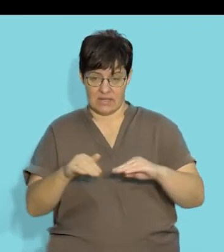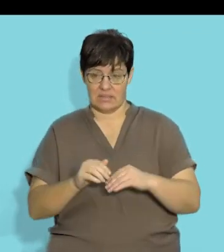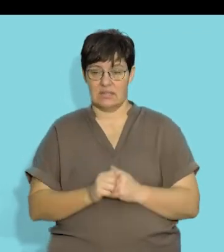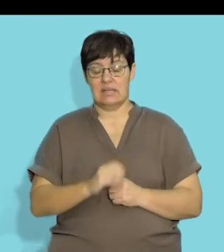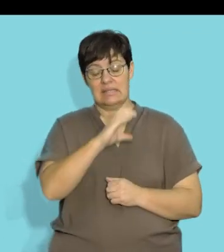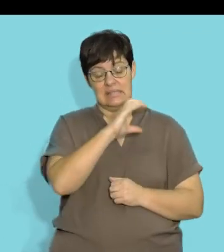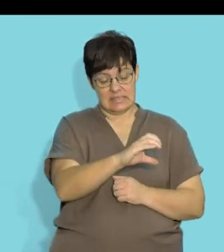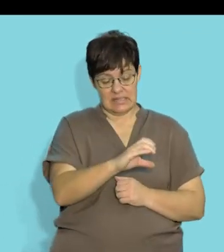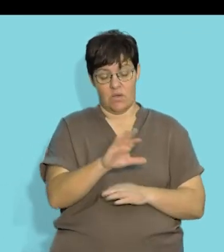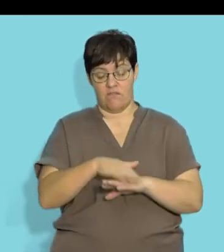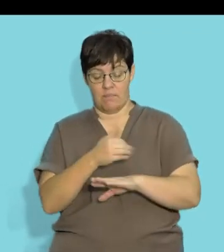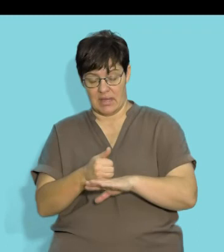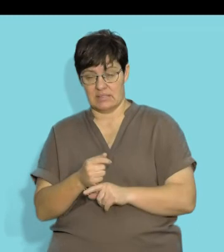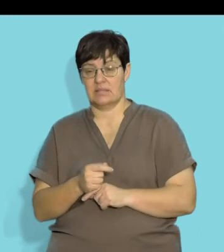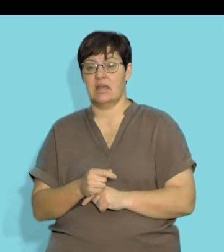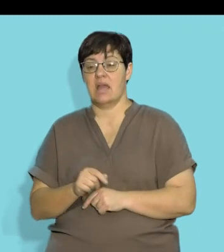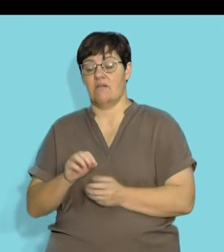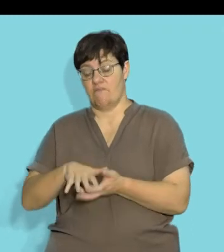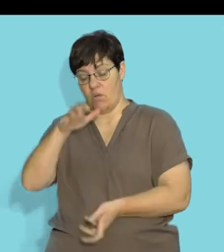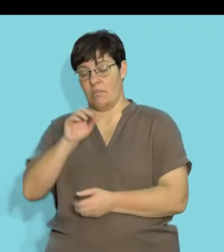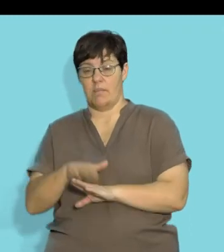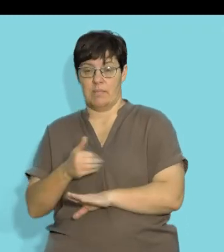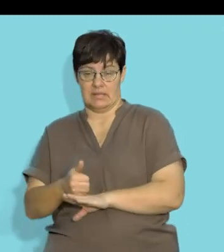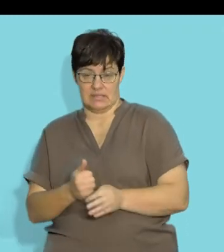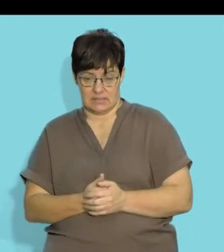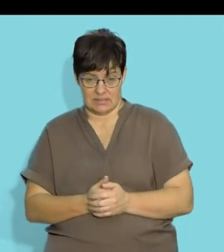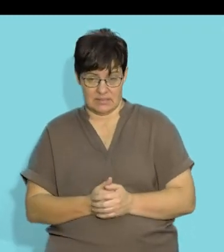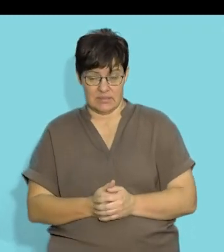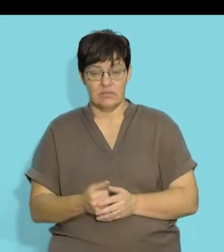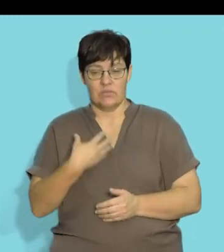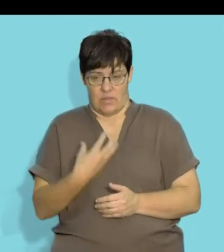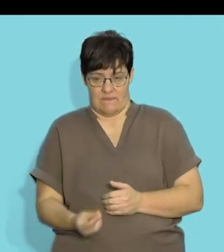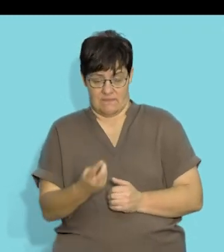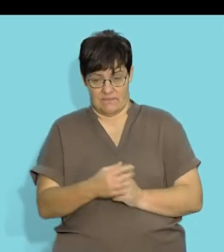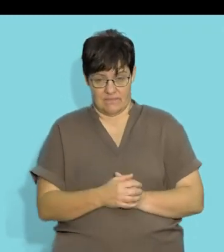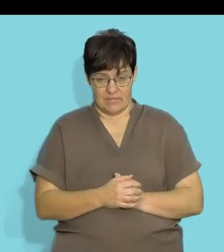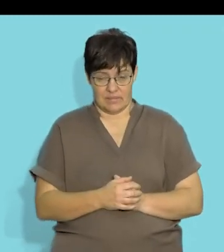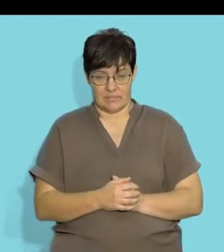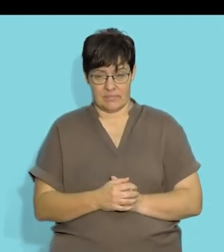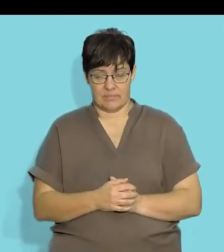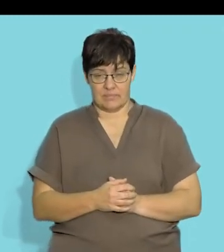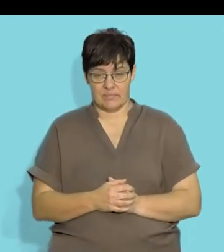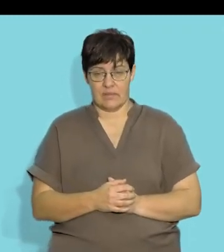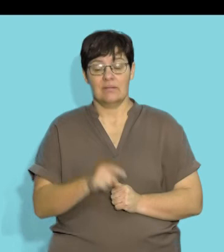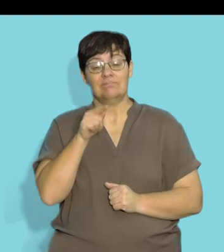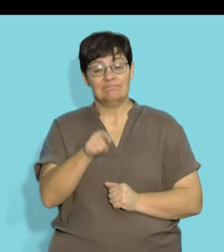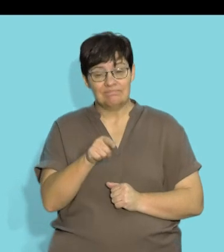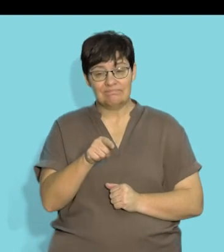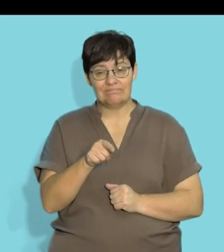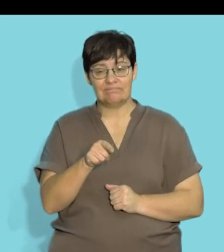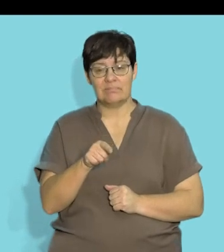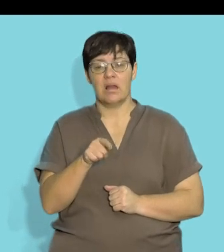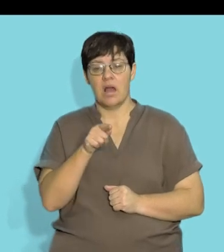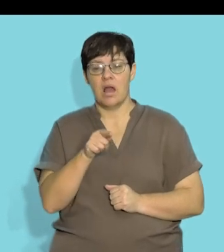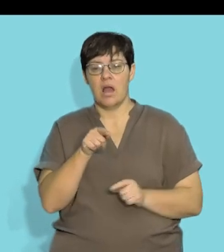concentration of base, volume of base, right? So this is what we have. Now, the stoichiometric ratio